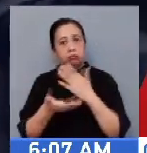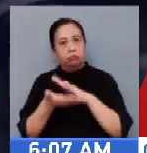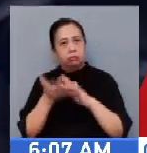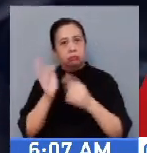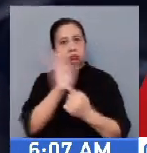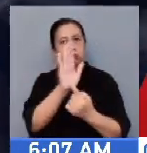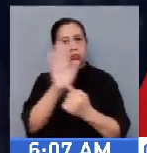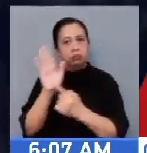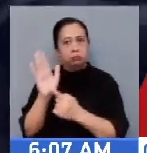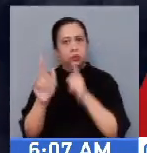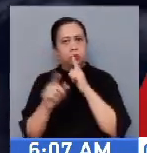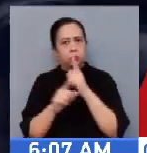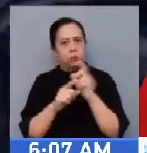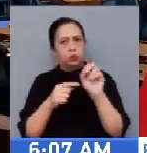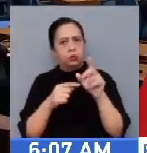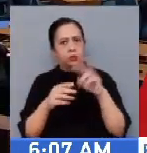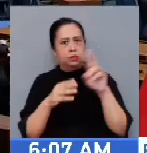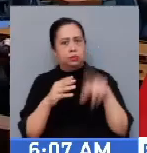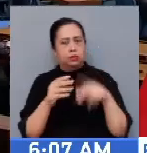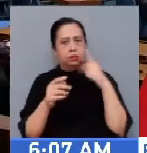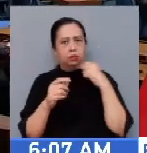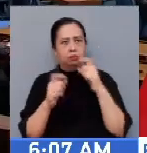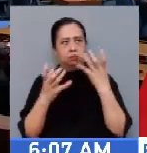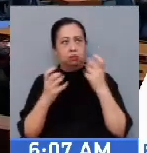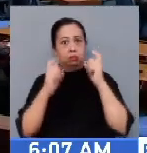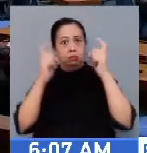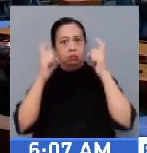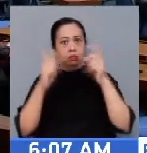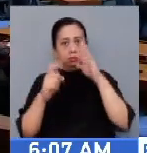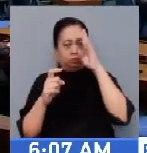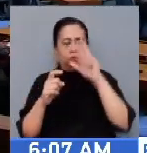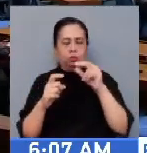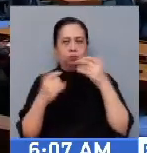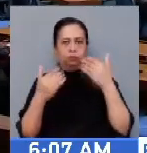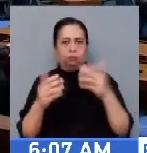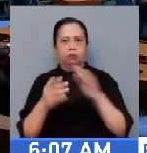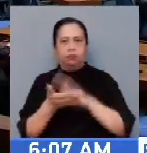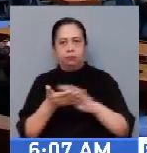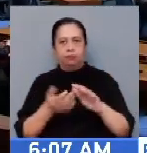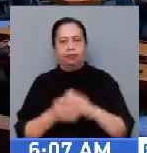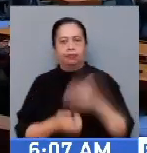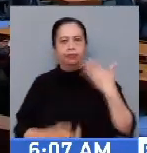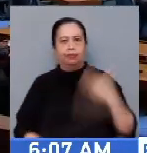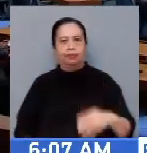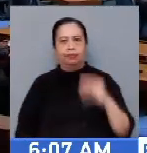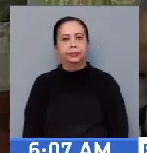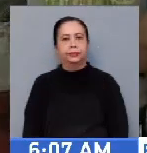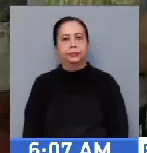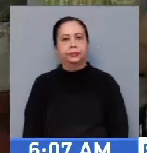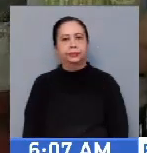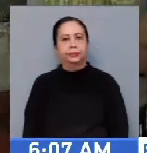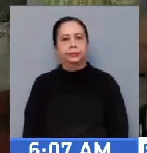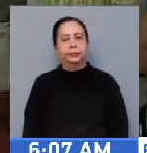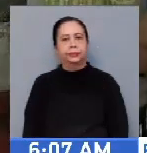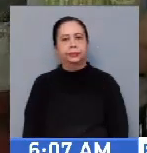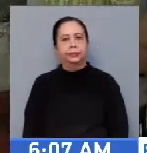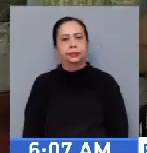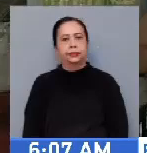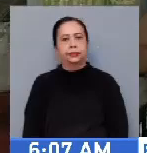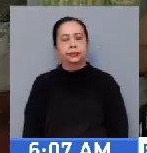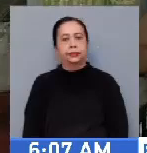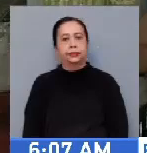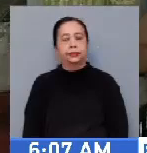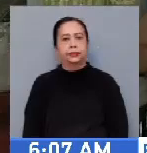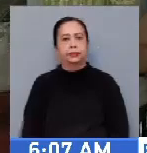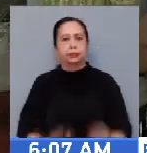authenticity of the results for a speedy count. Yan ang unang balita. Mav Gonzales, Buong Puso para sa Pilipino. Nagkagirian sa